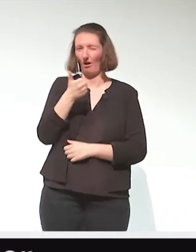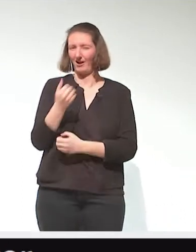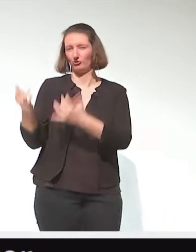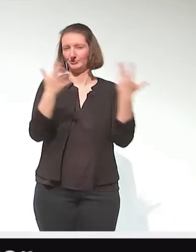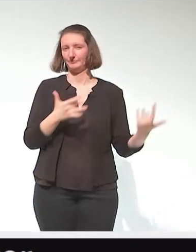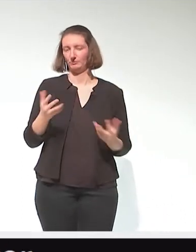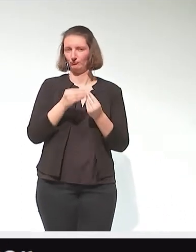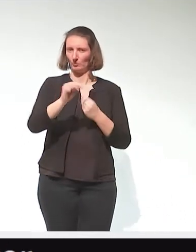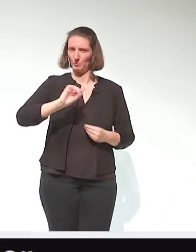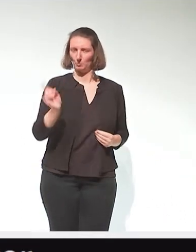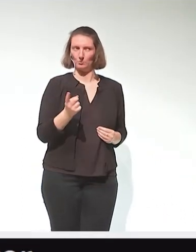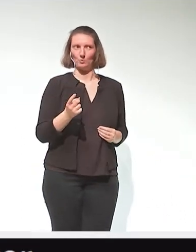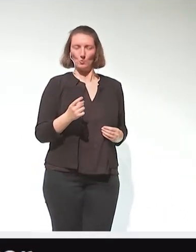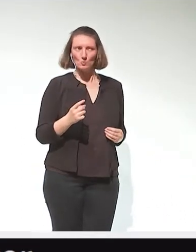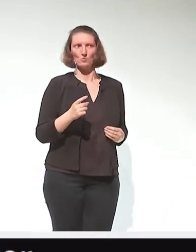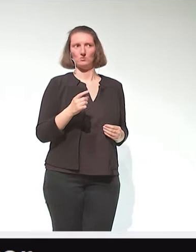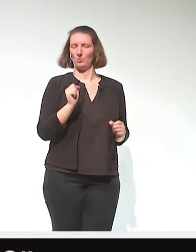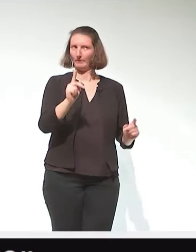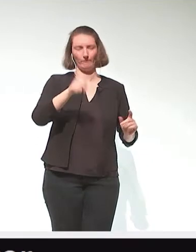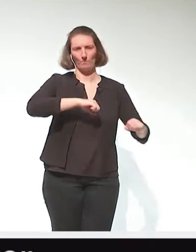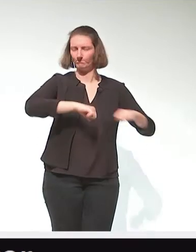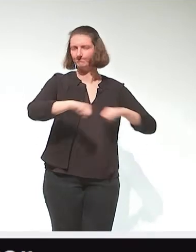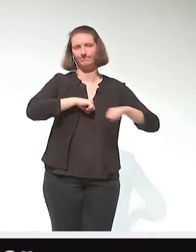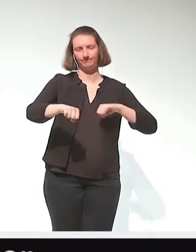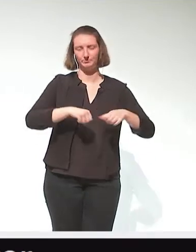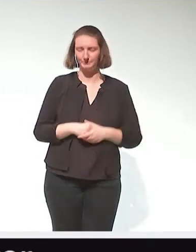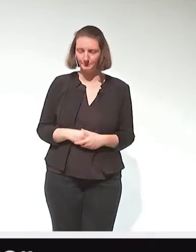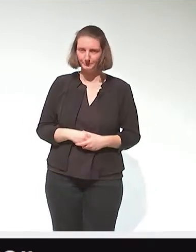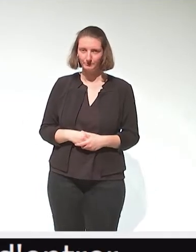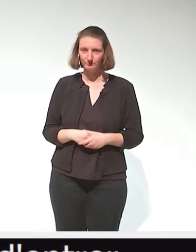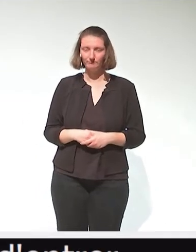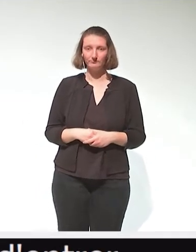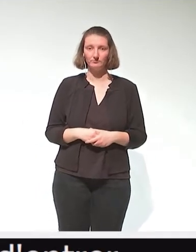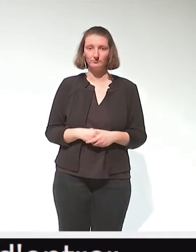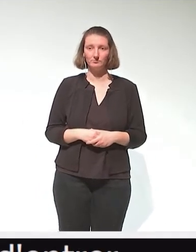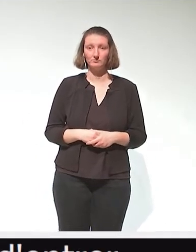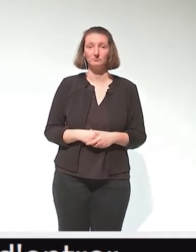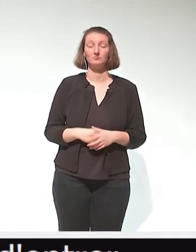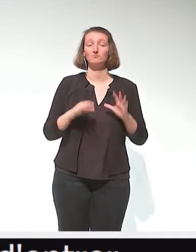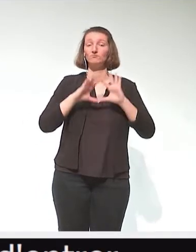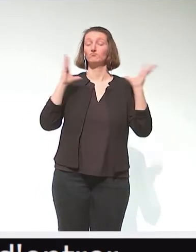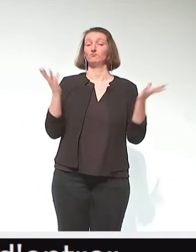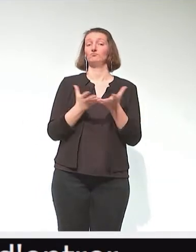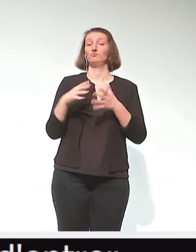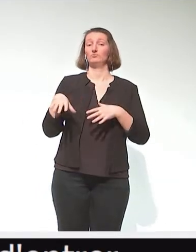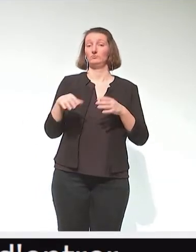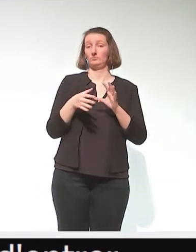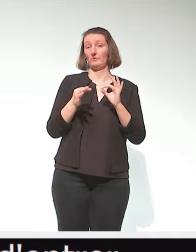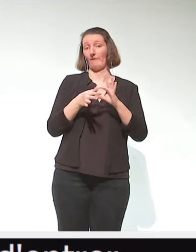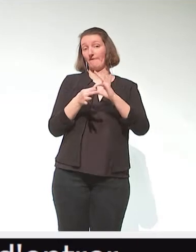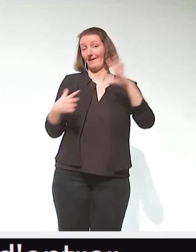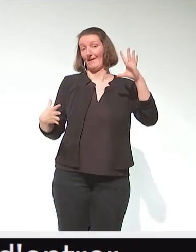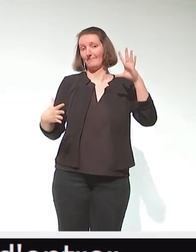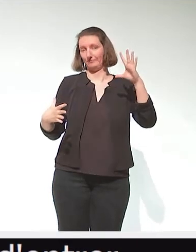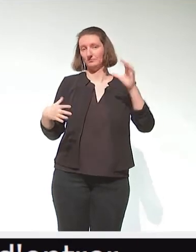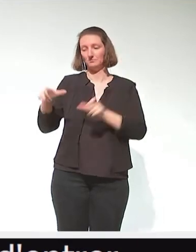and to act rapidly, is the fact that the employment gap and the employment rate between persons with disabilities and persons